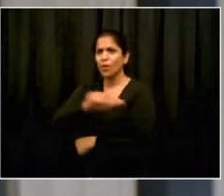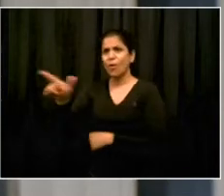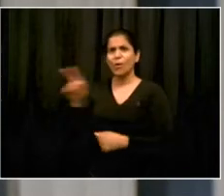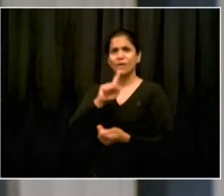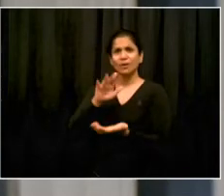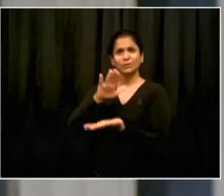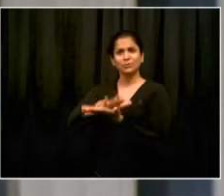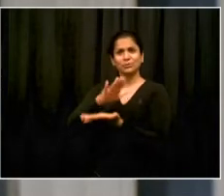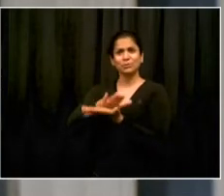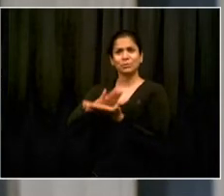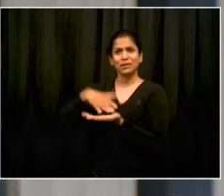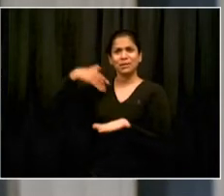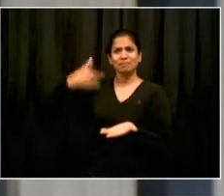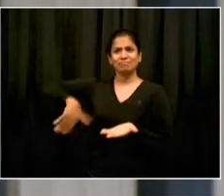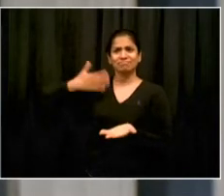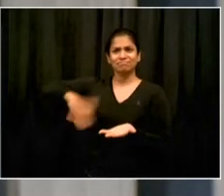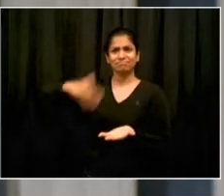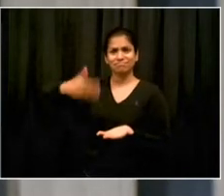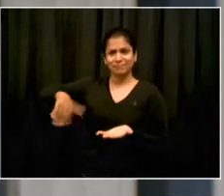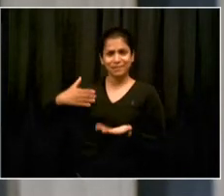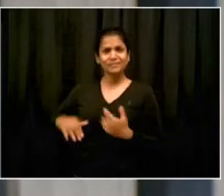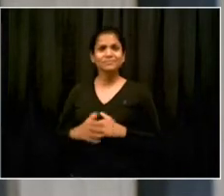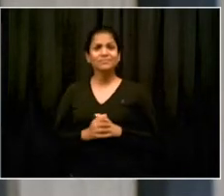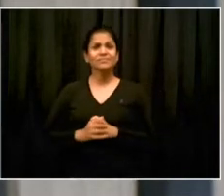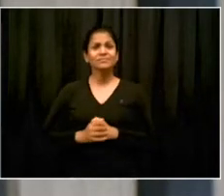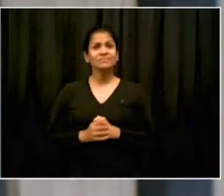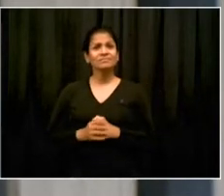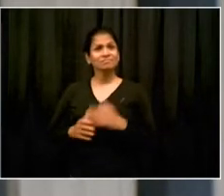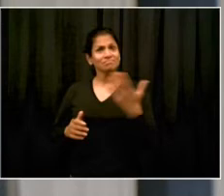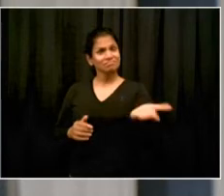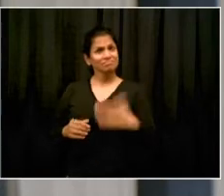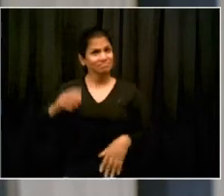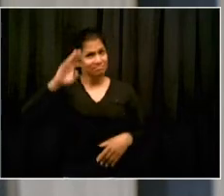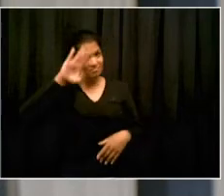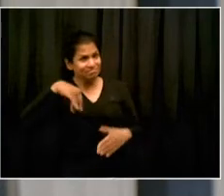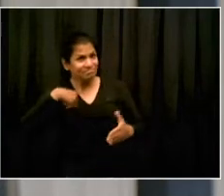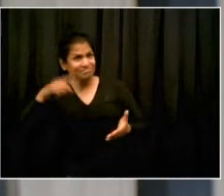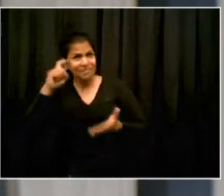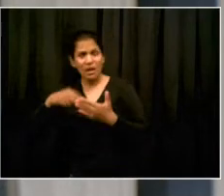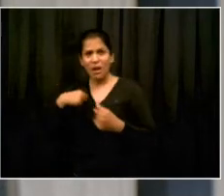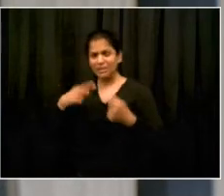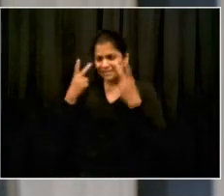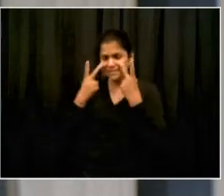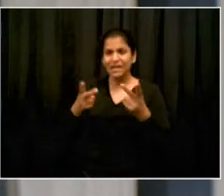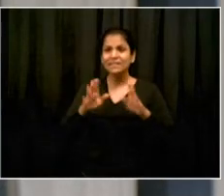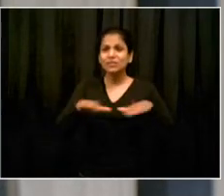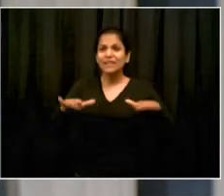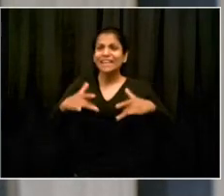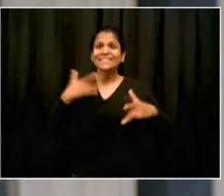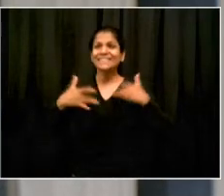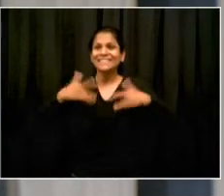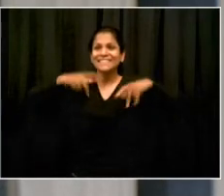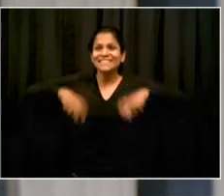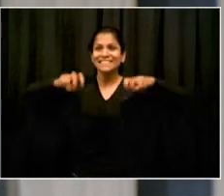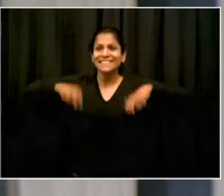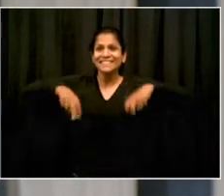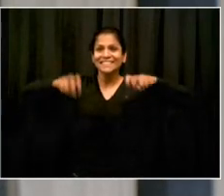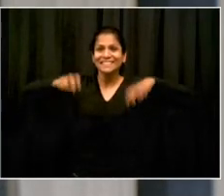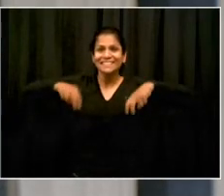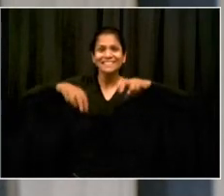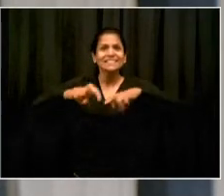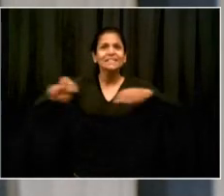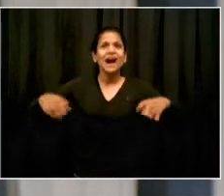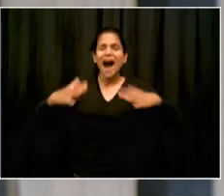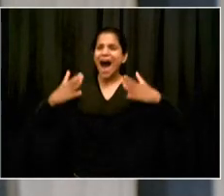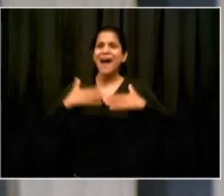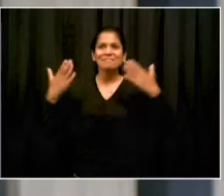that welcomed our students. The excitement was unmistakable, and it was such a joyful reopening, something that I experienced last week on